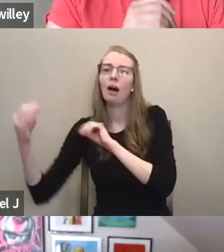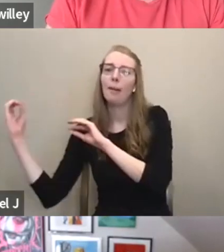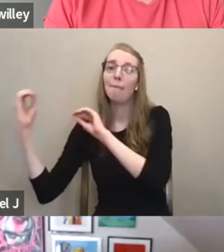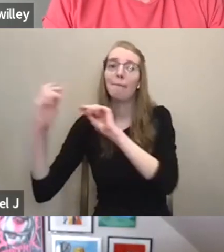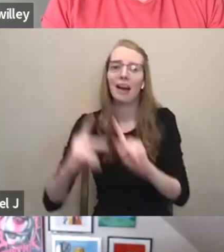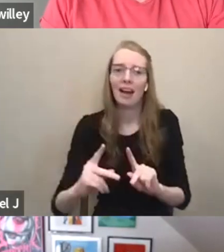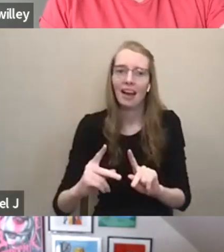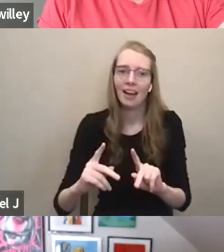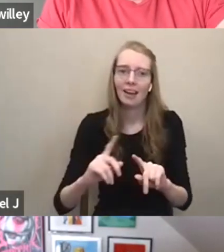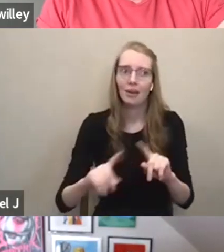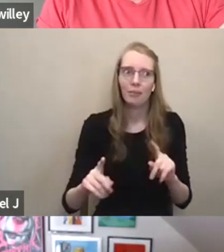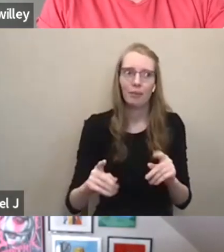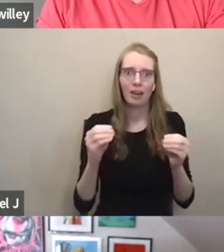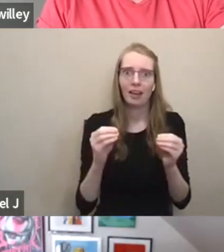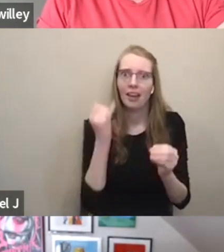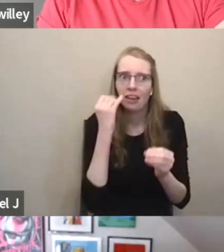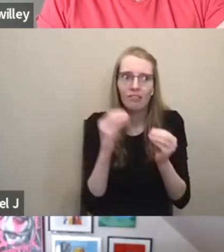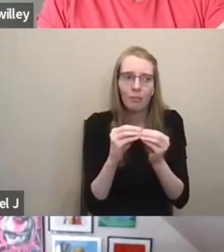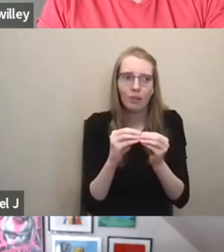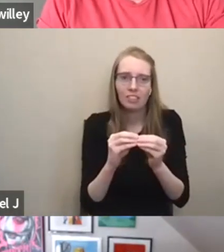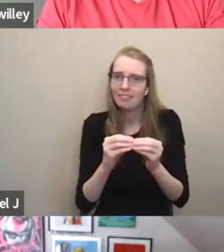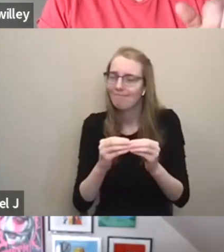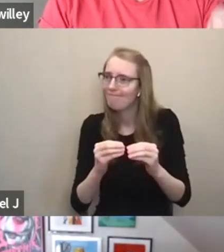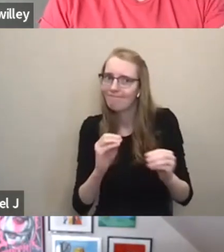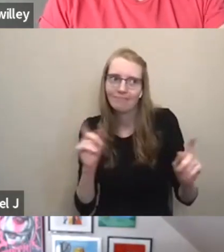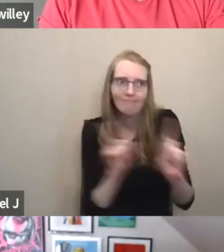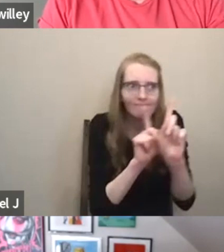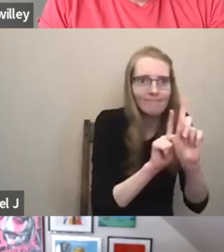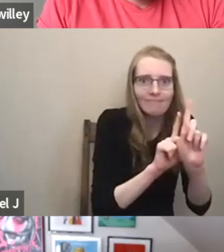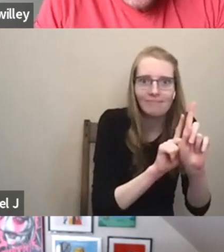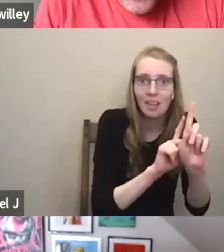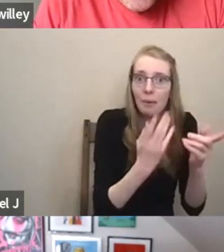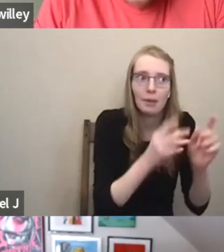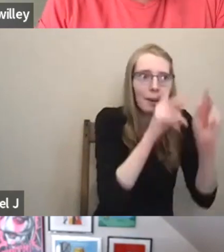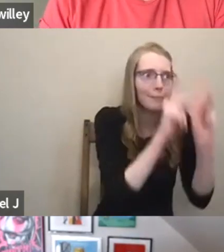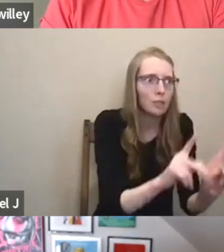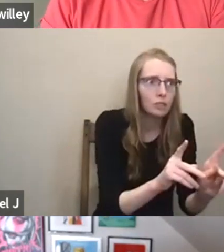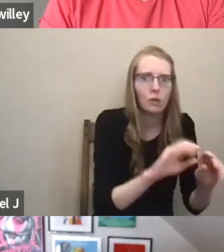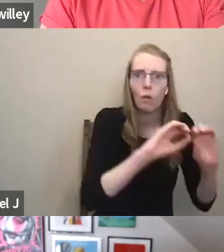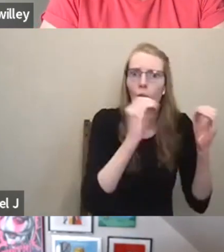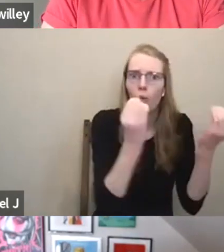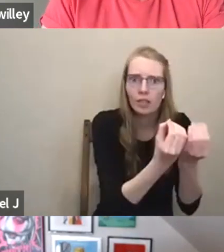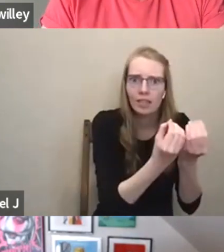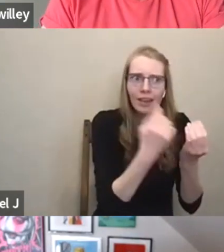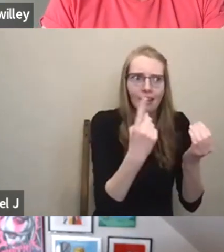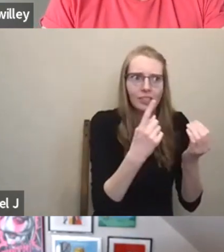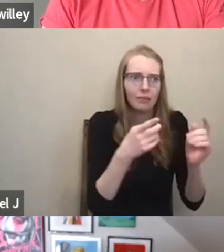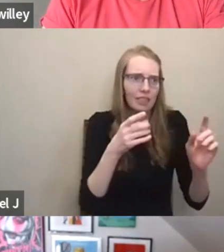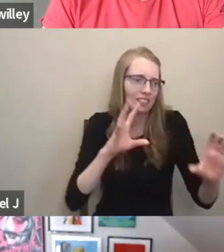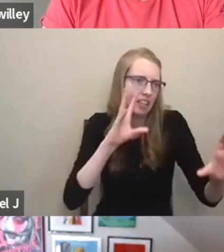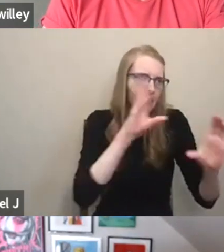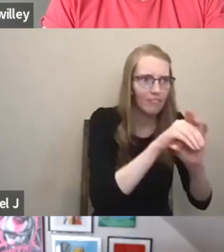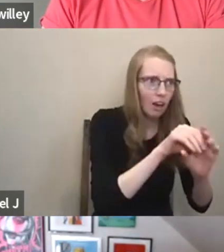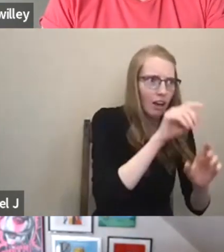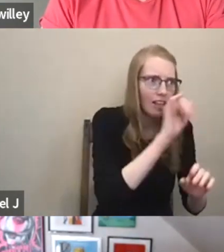someone or something or an organization and just like just grow there. And I would really, add that